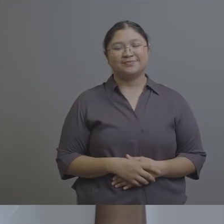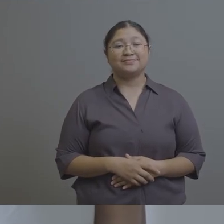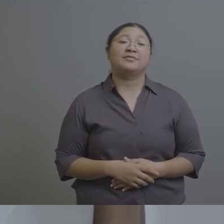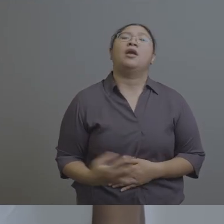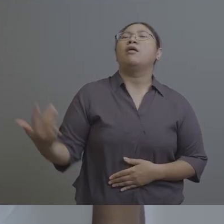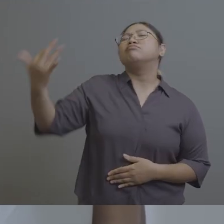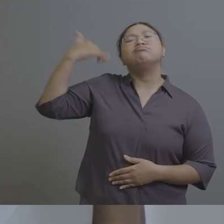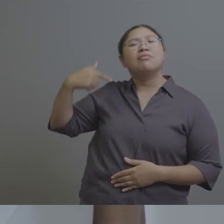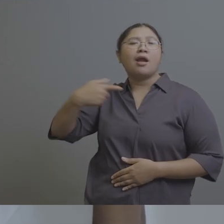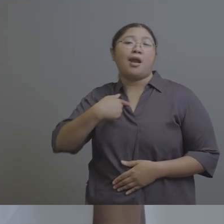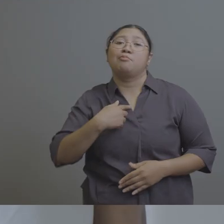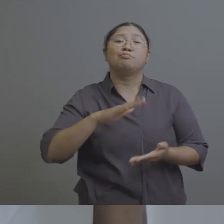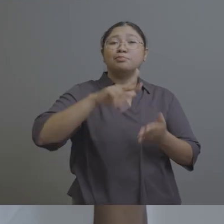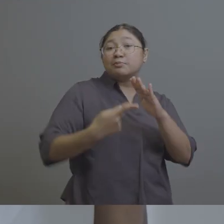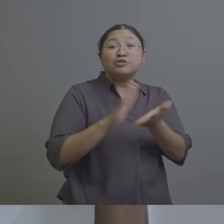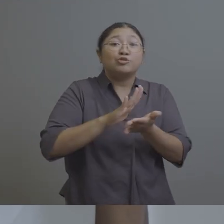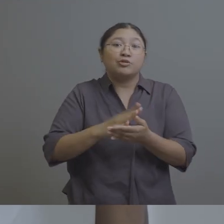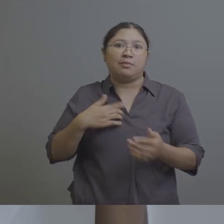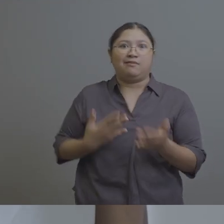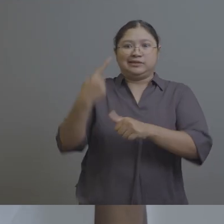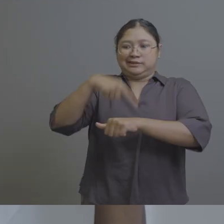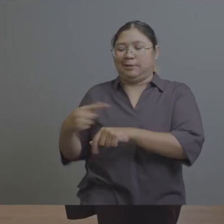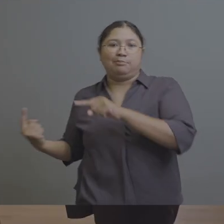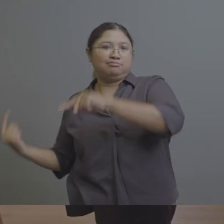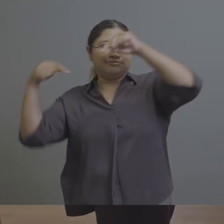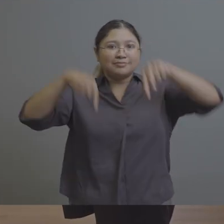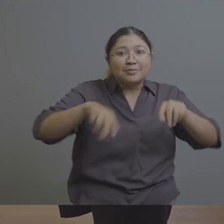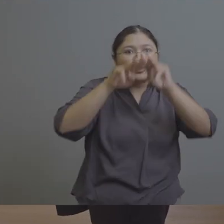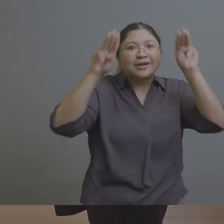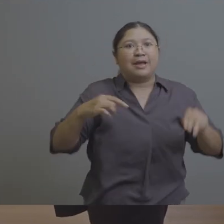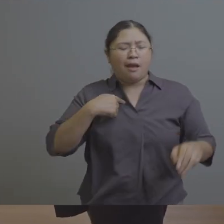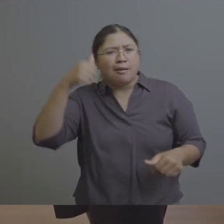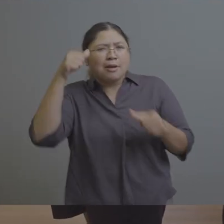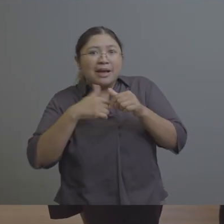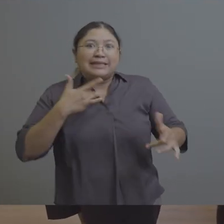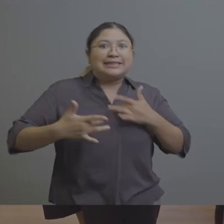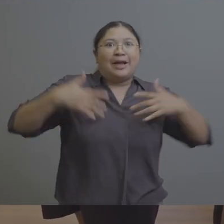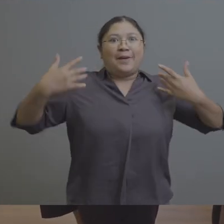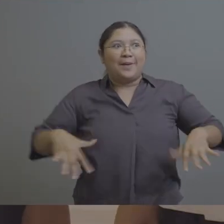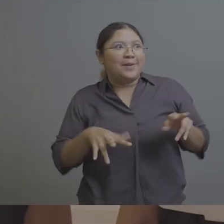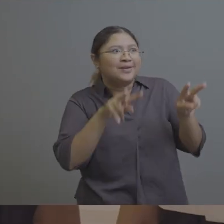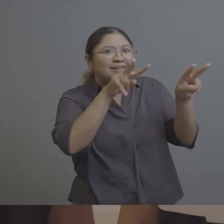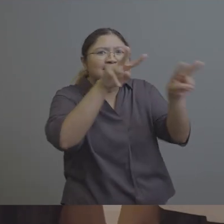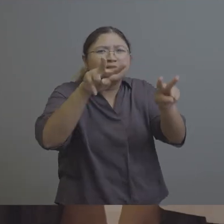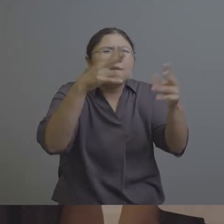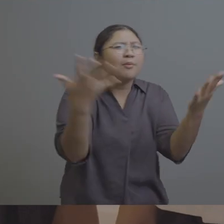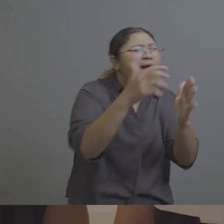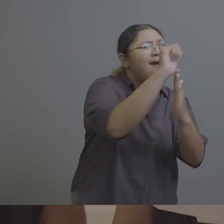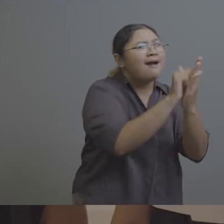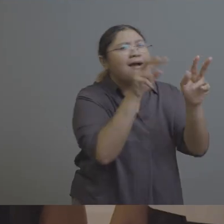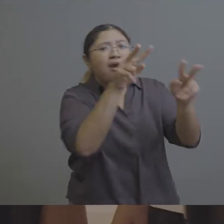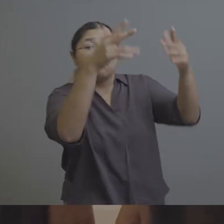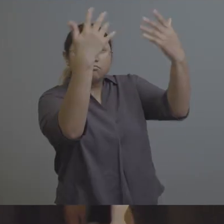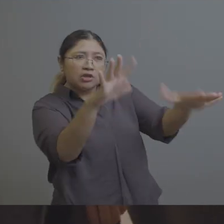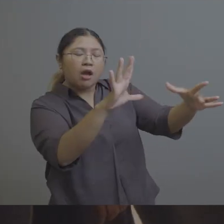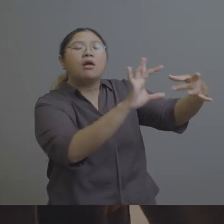When I first visited the National Gallery Singapore in primary school, I remember feeling really amazed and excited. I've learned to connect what